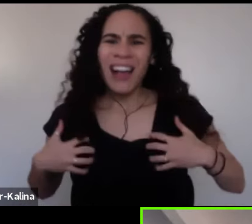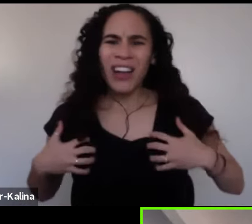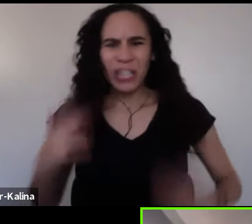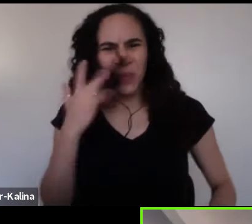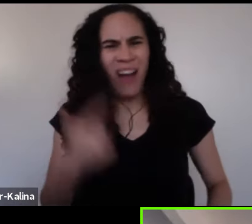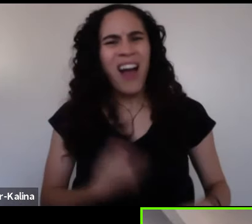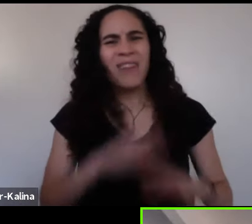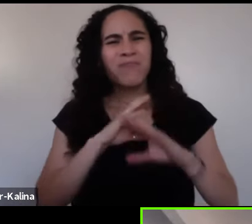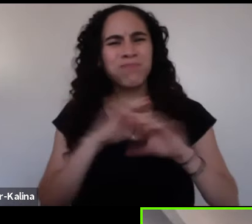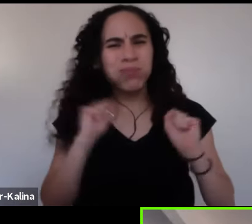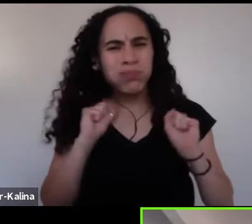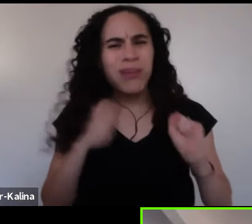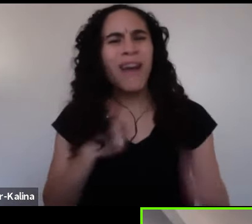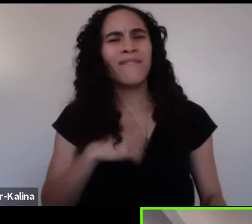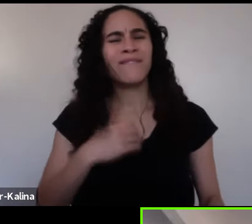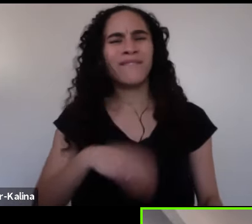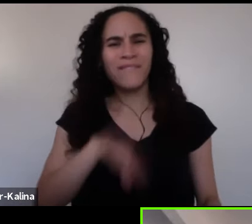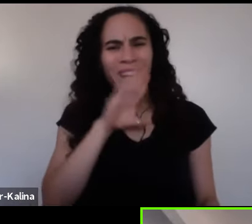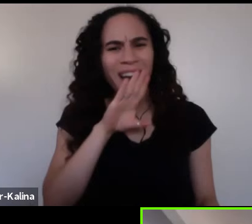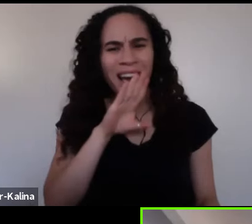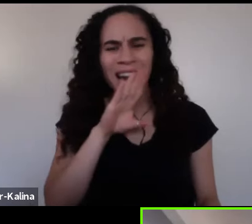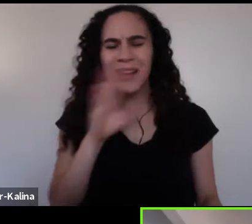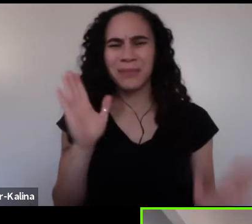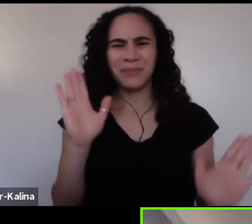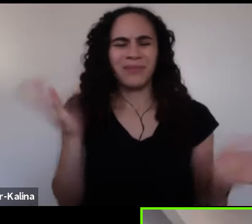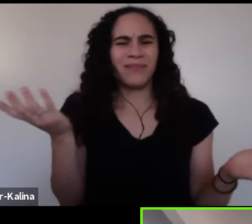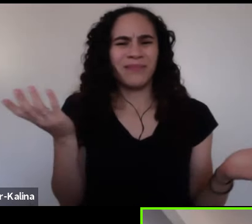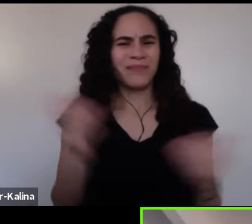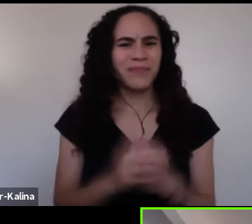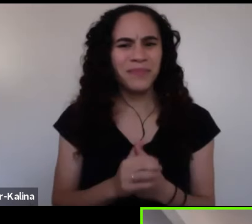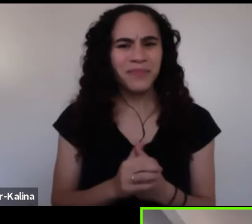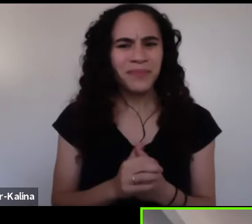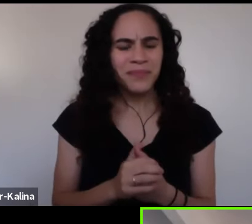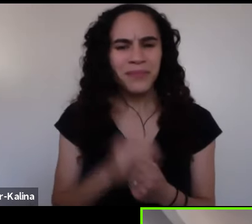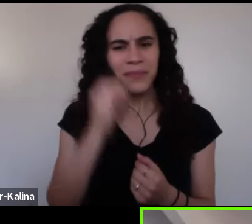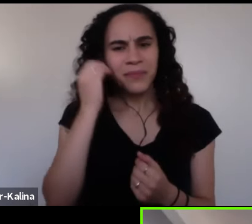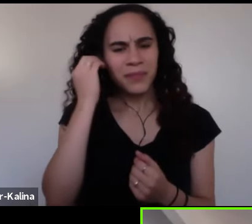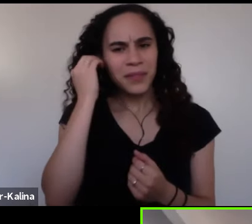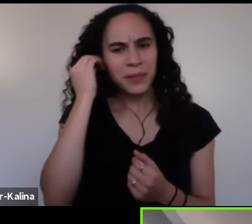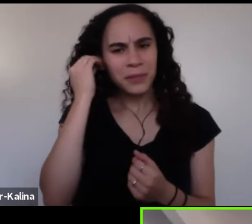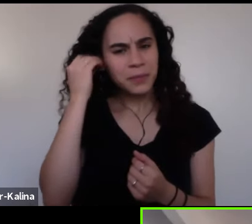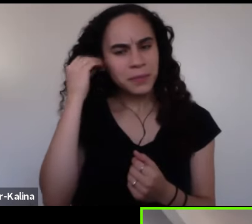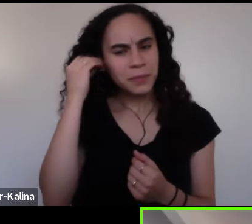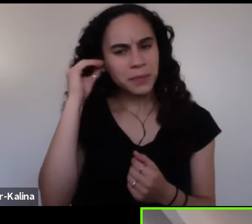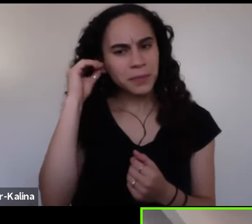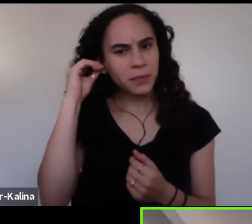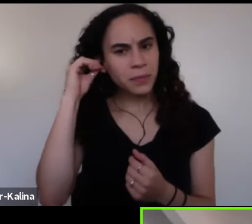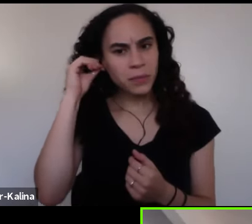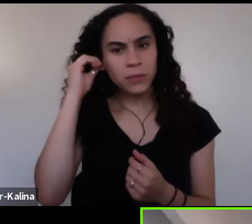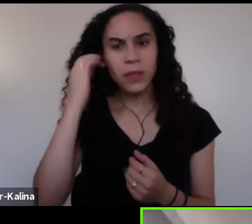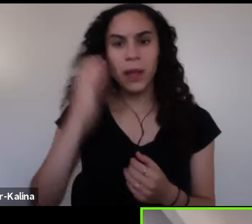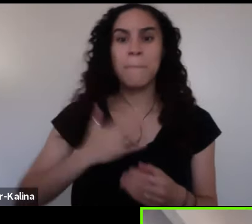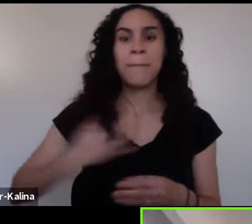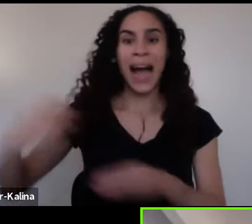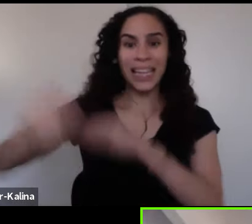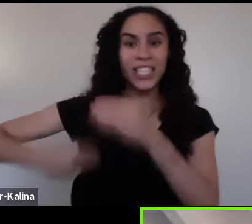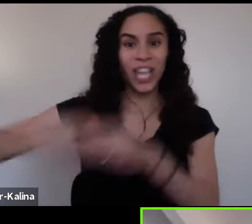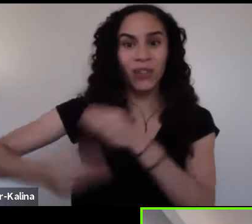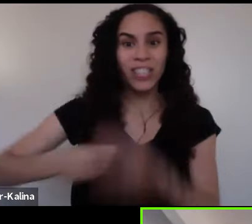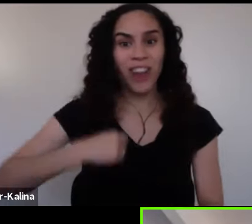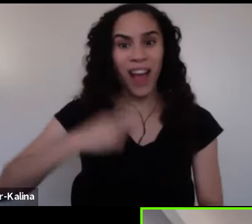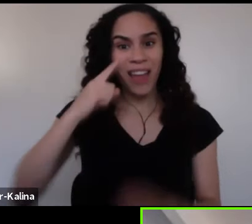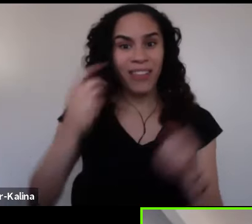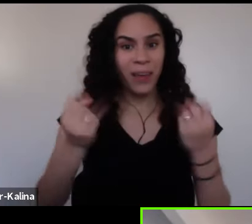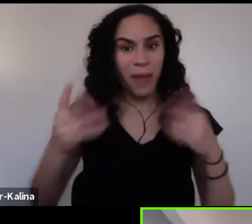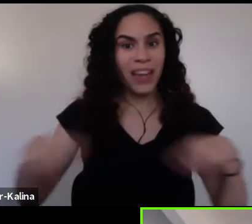You know, I'm really done with this nonsense. You know, it's like, and I think many in my generation are, you know, I think many folks are in general, we're